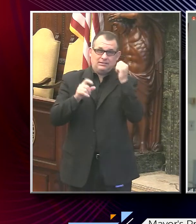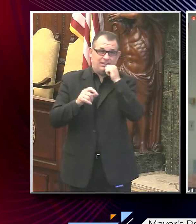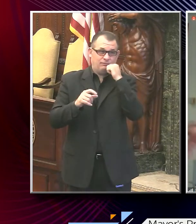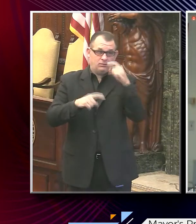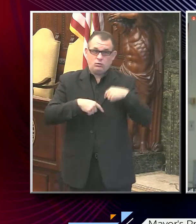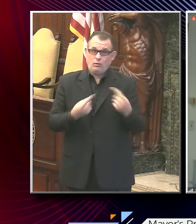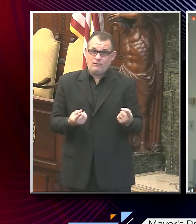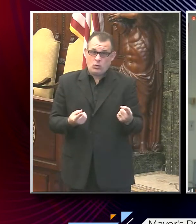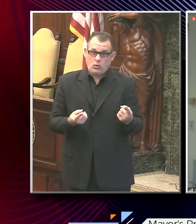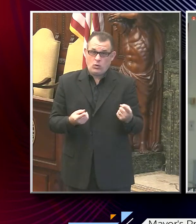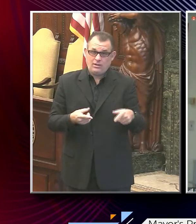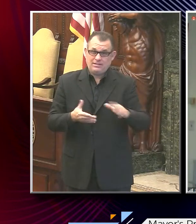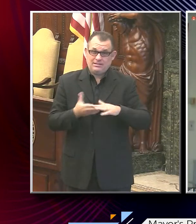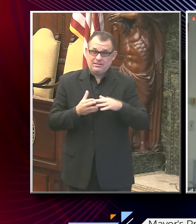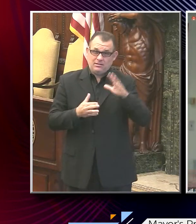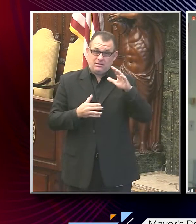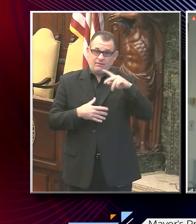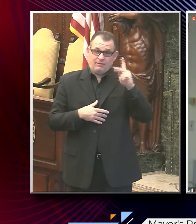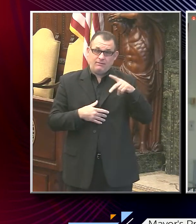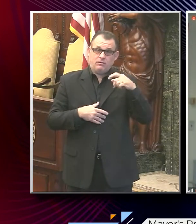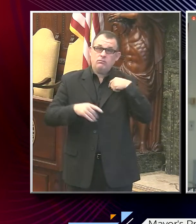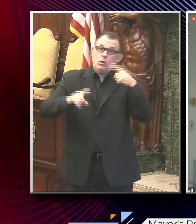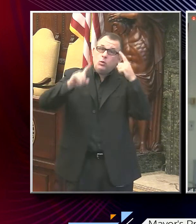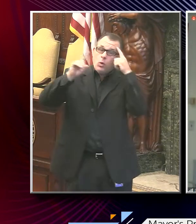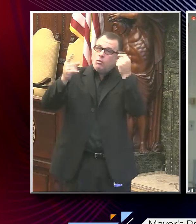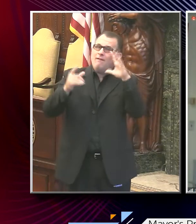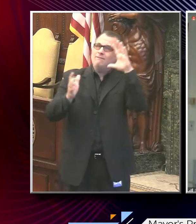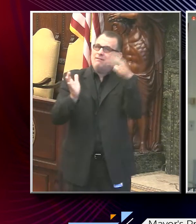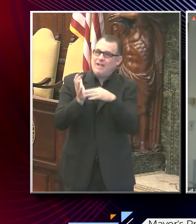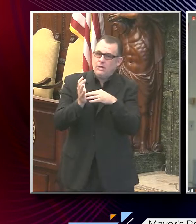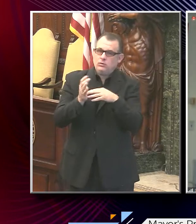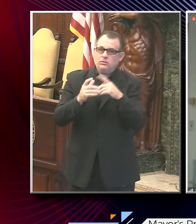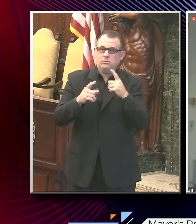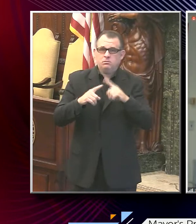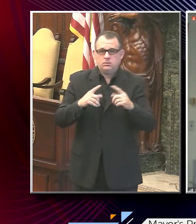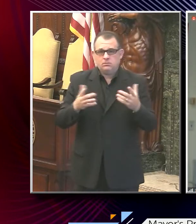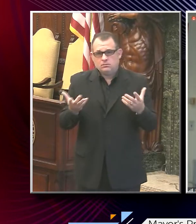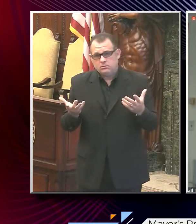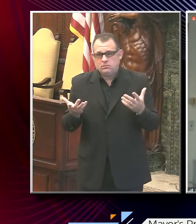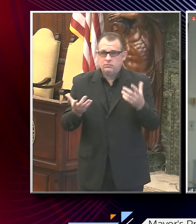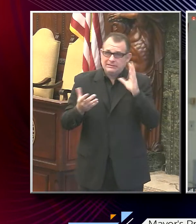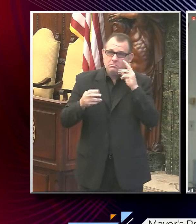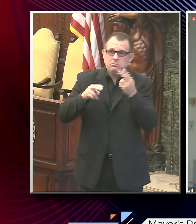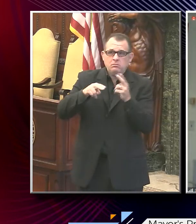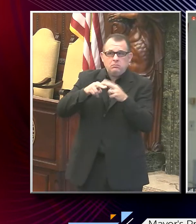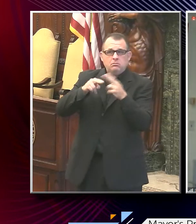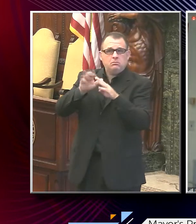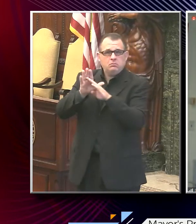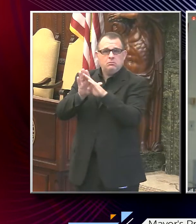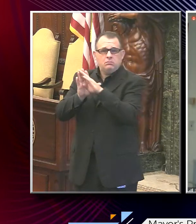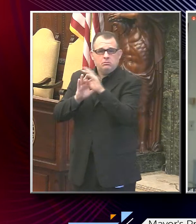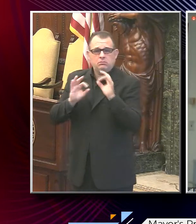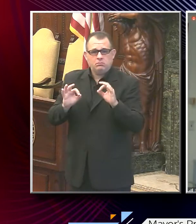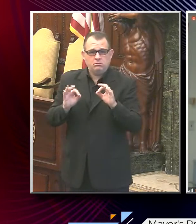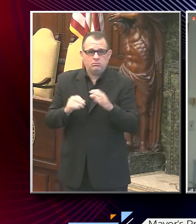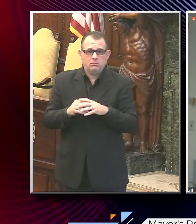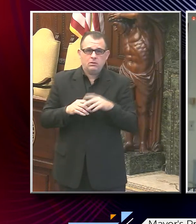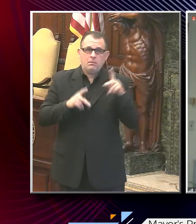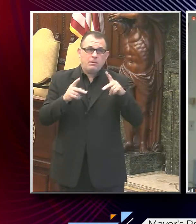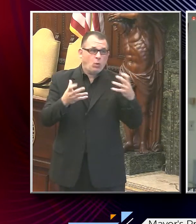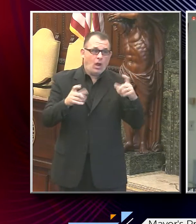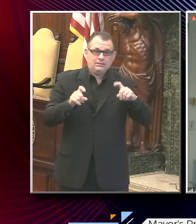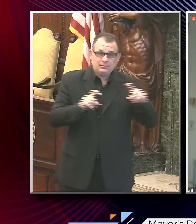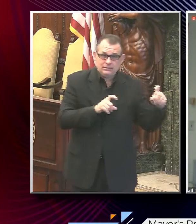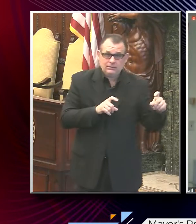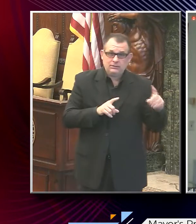is ultimately to get to 5,000 tests per day. So we want to increase testing, not decrease testing. For those people who are interested in testing, I just want to remind you that we have